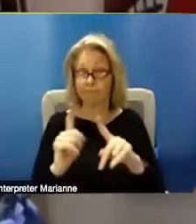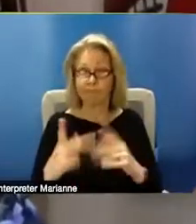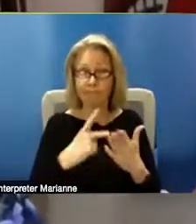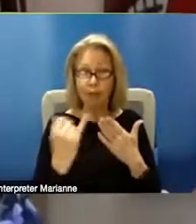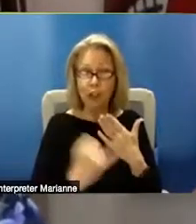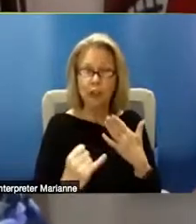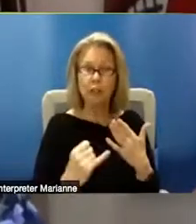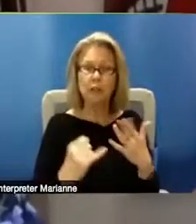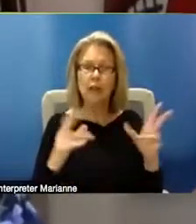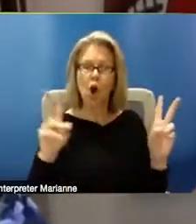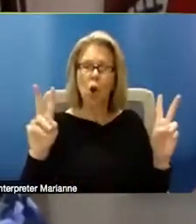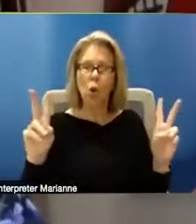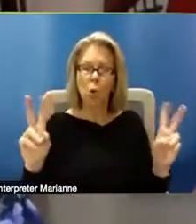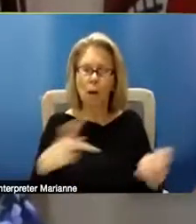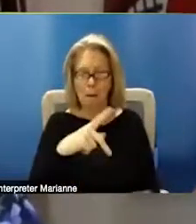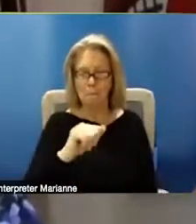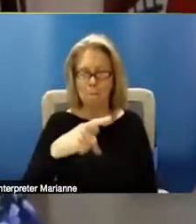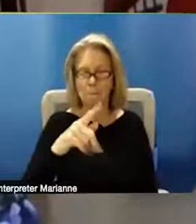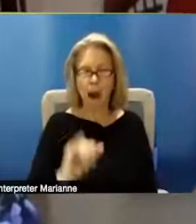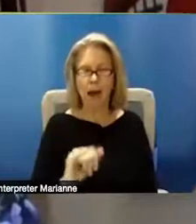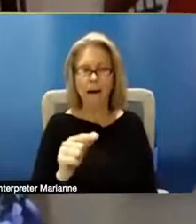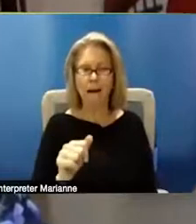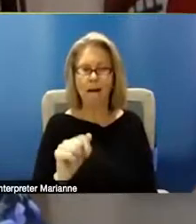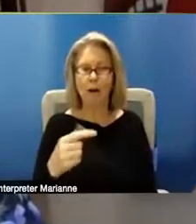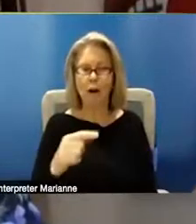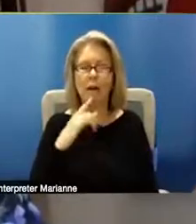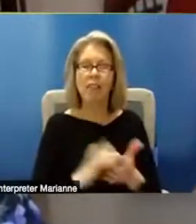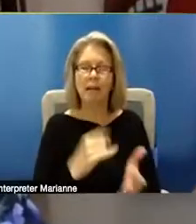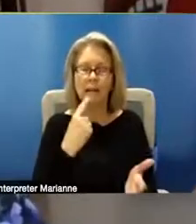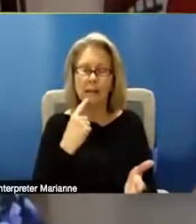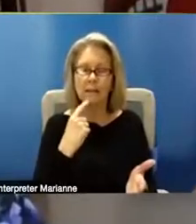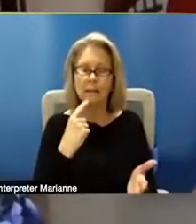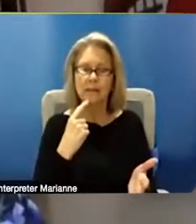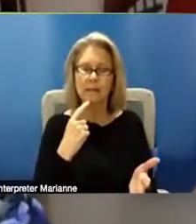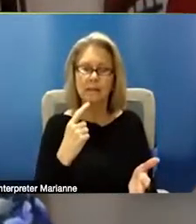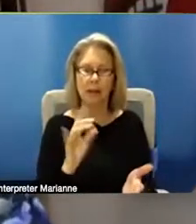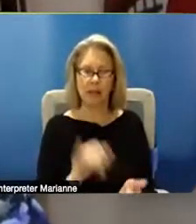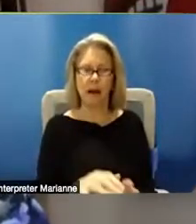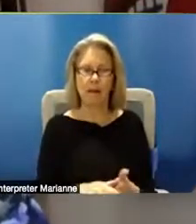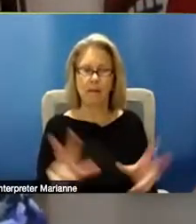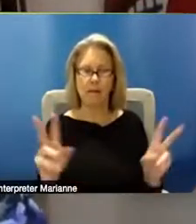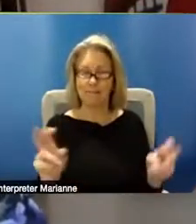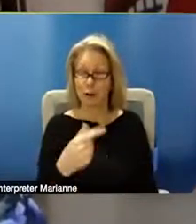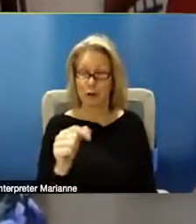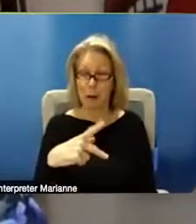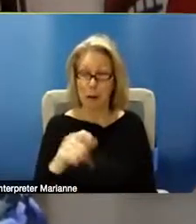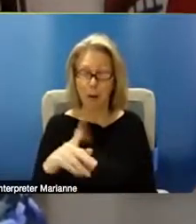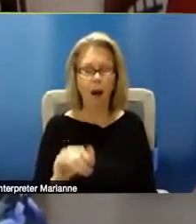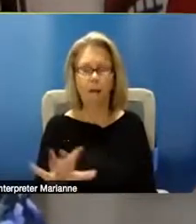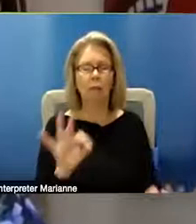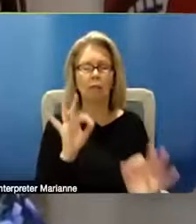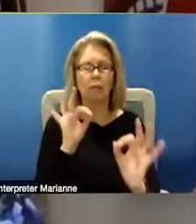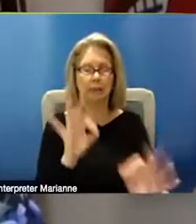Papaya Projects then quoted from a particularly poignant review that pointed to the fact that